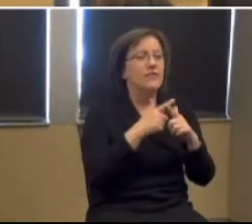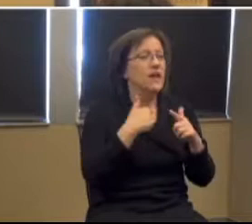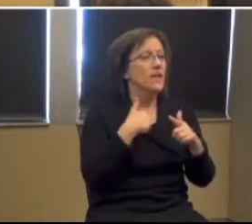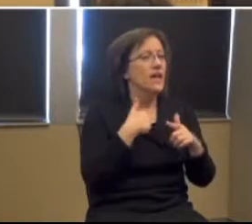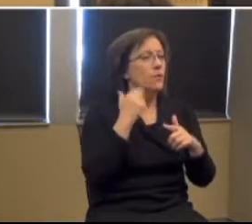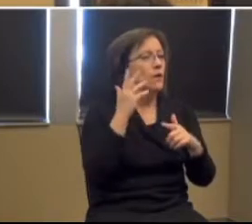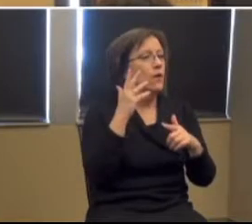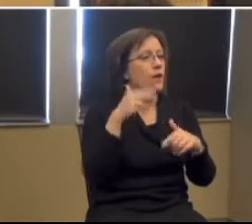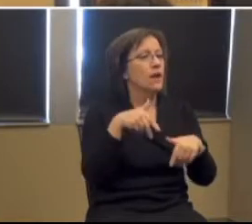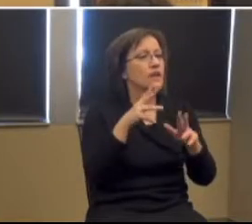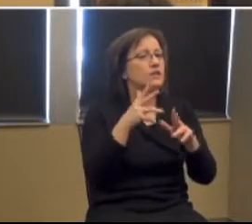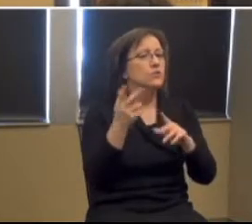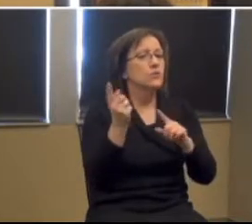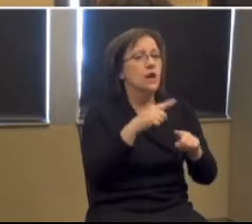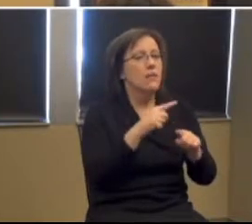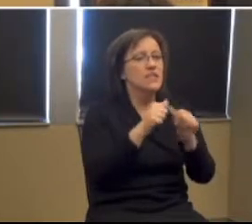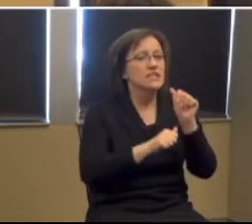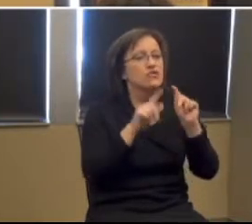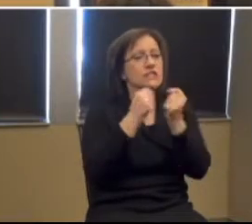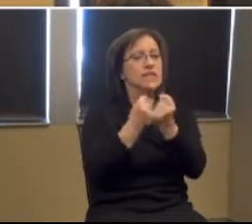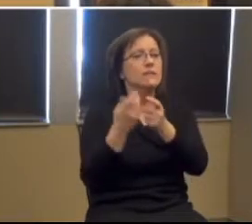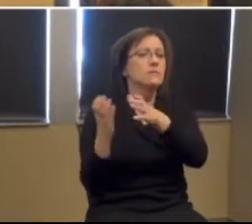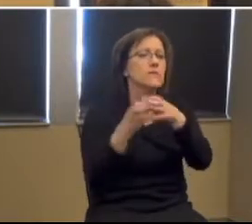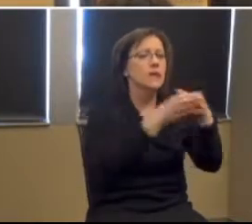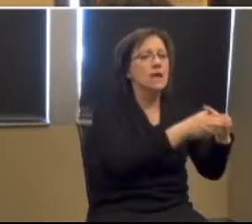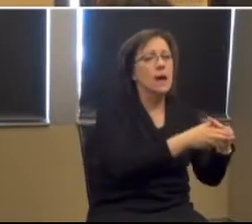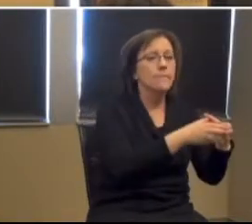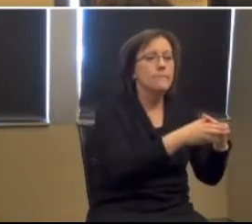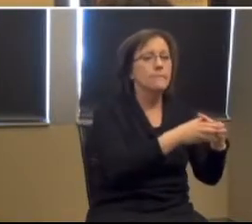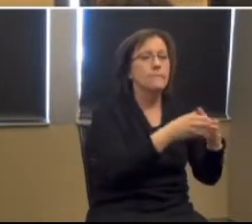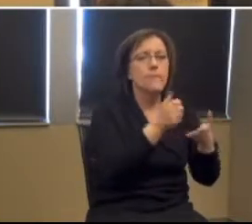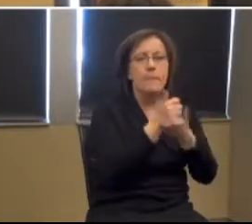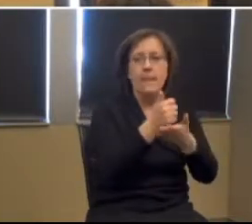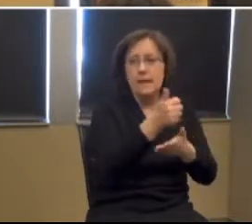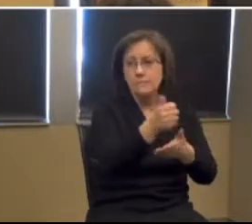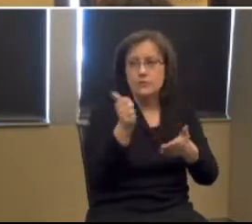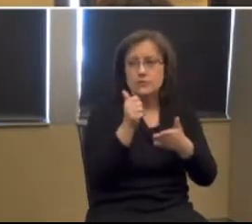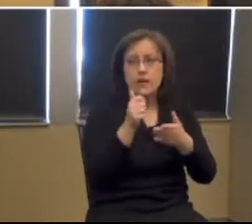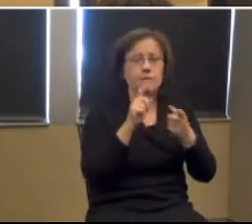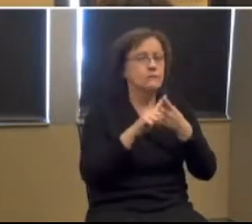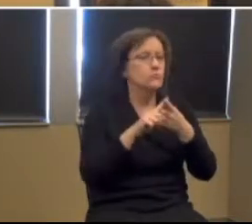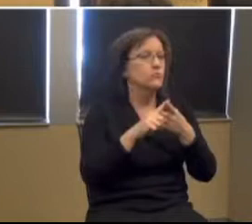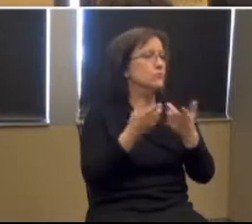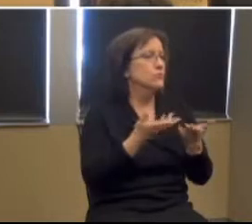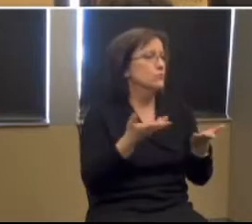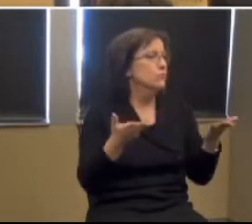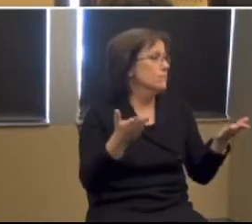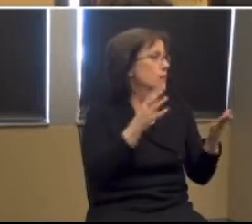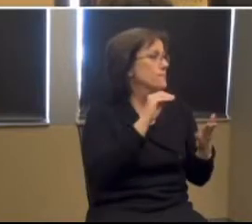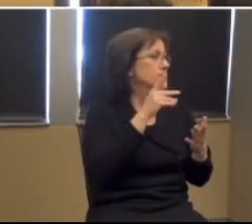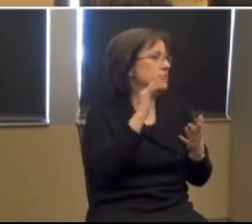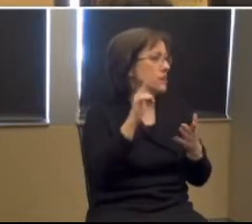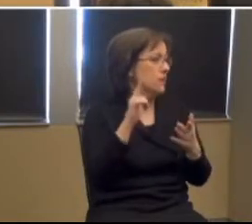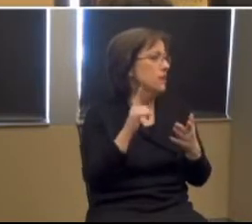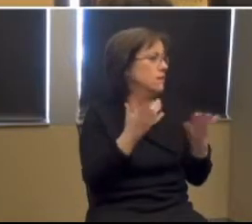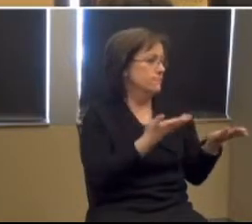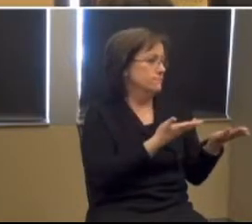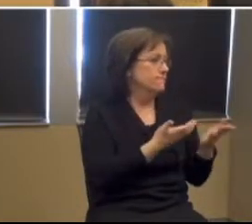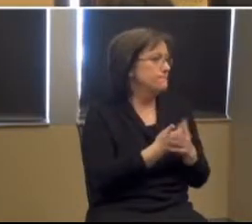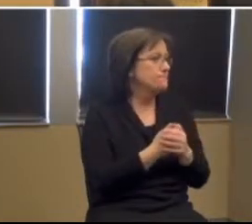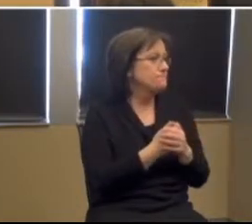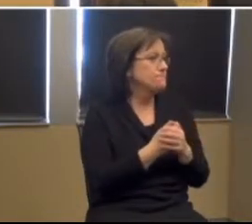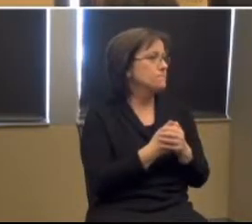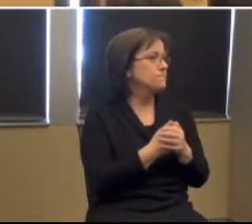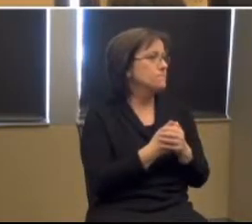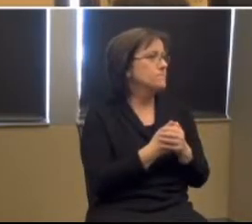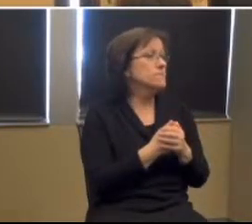by team to help yourselves to some of the materials. And we want to make this very